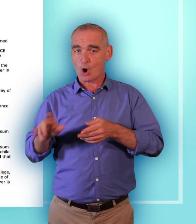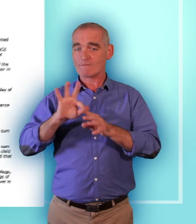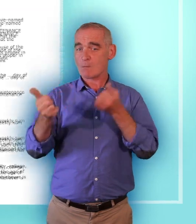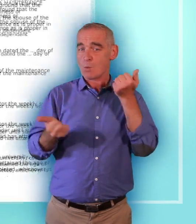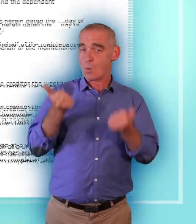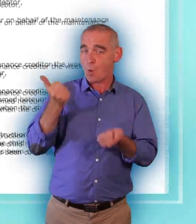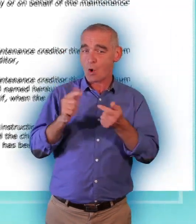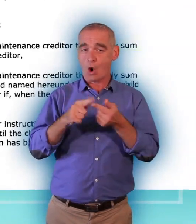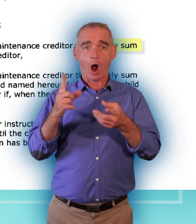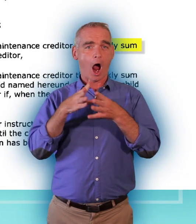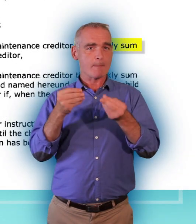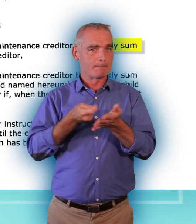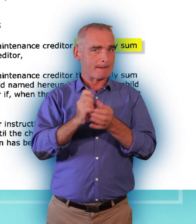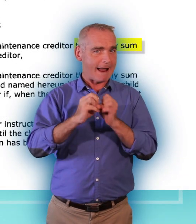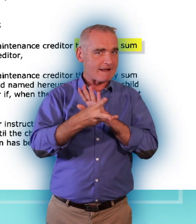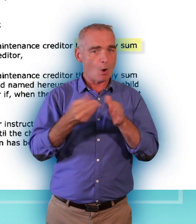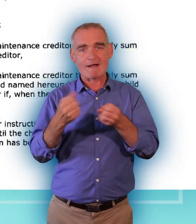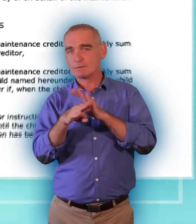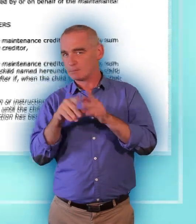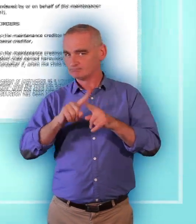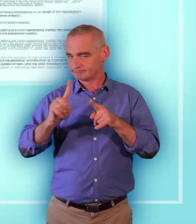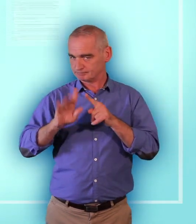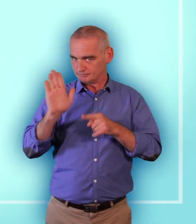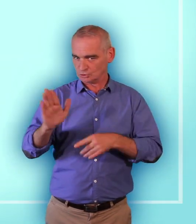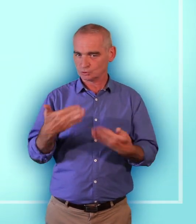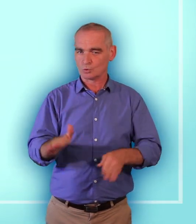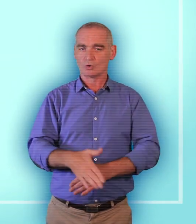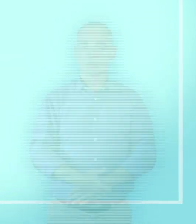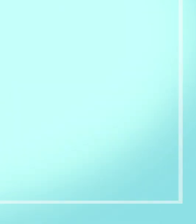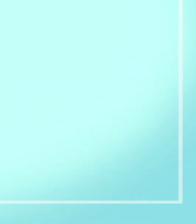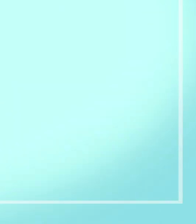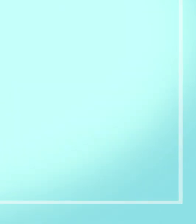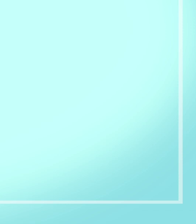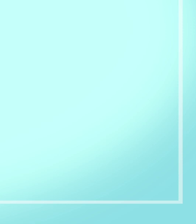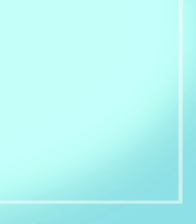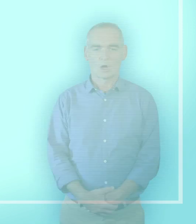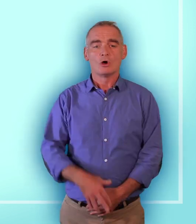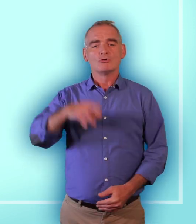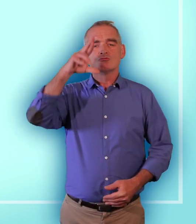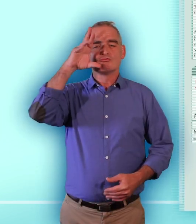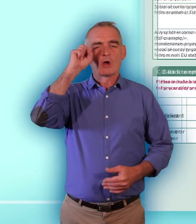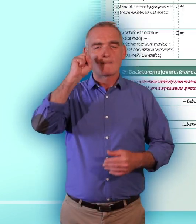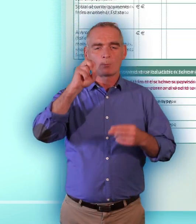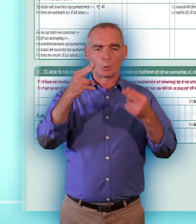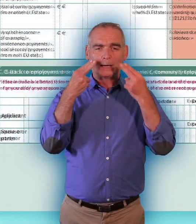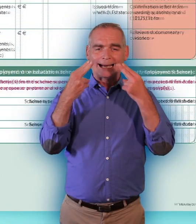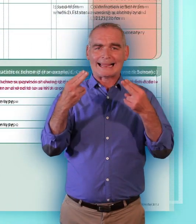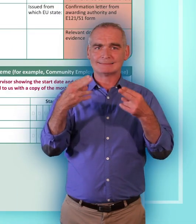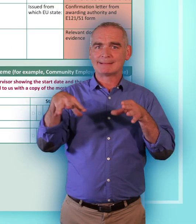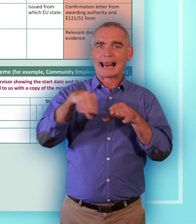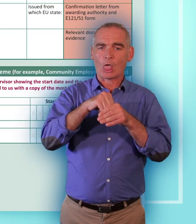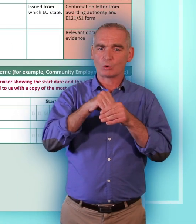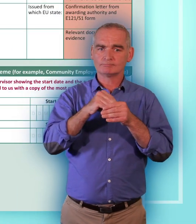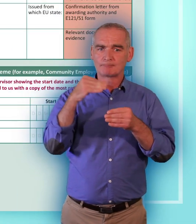the person paying maintenance to you confirming the amount and the frequency of payments. Remember, you need to include the relevant